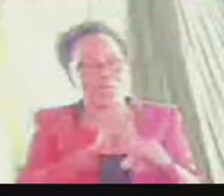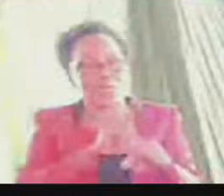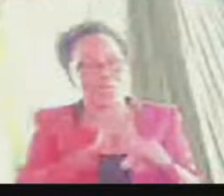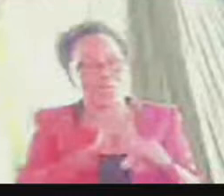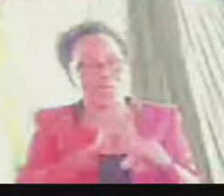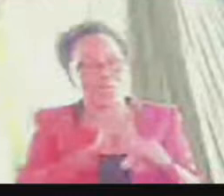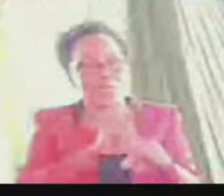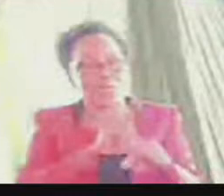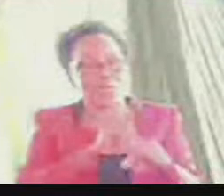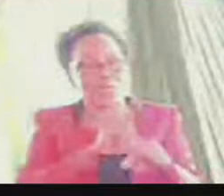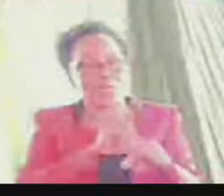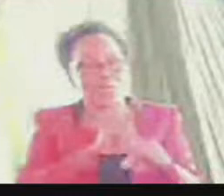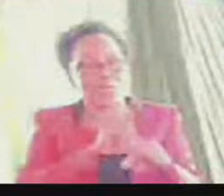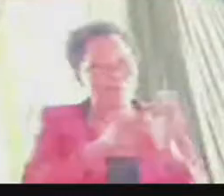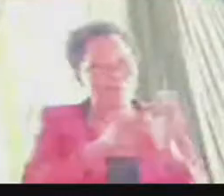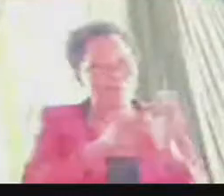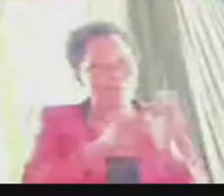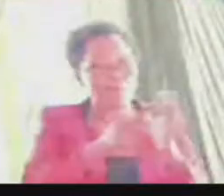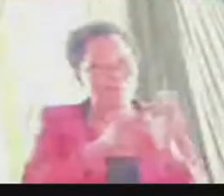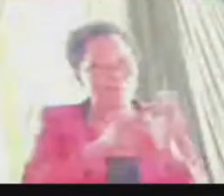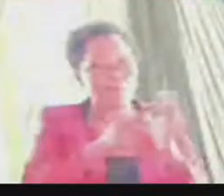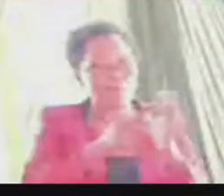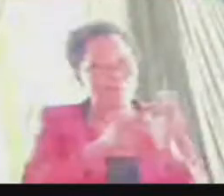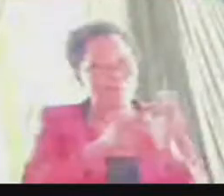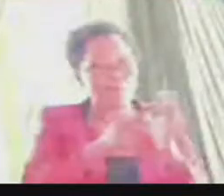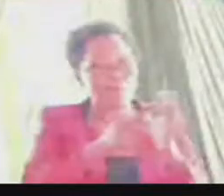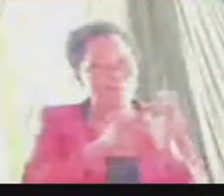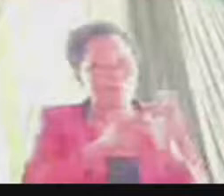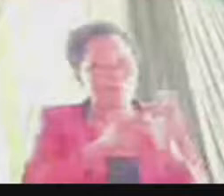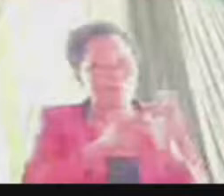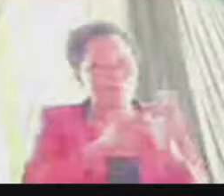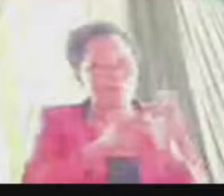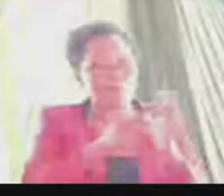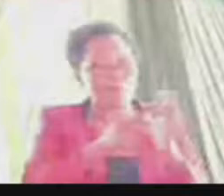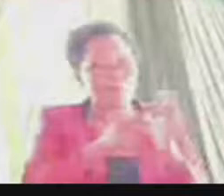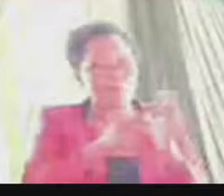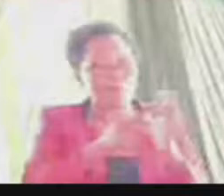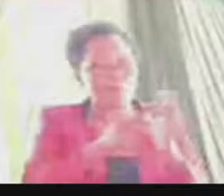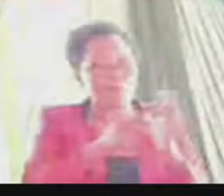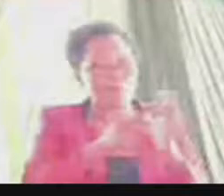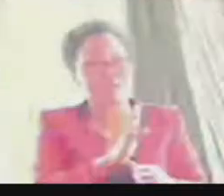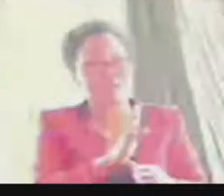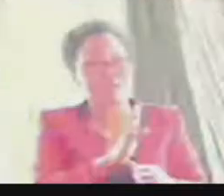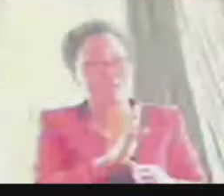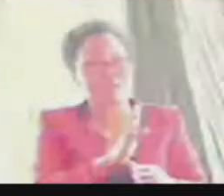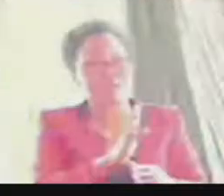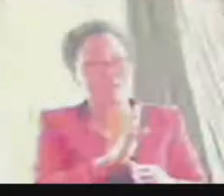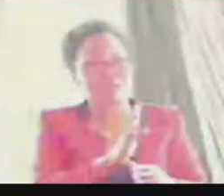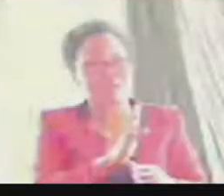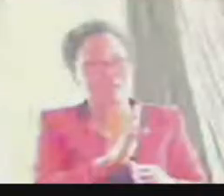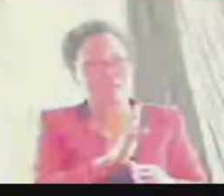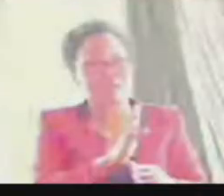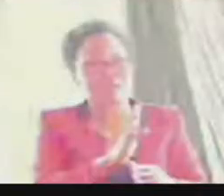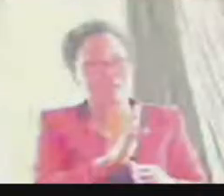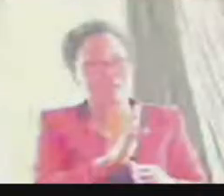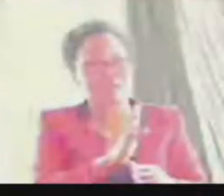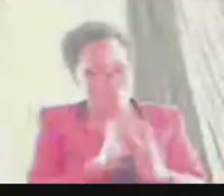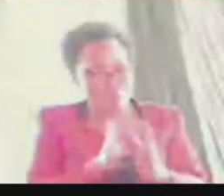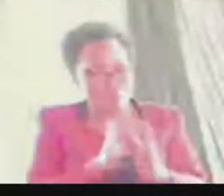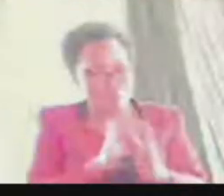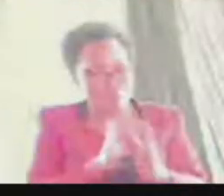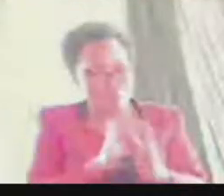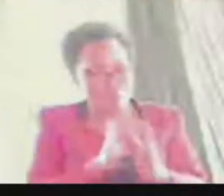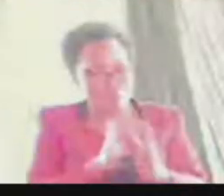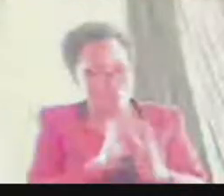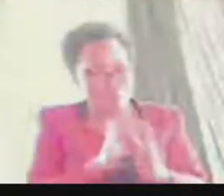automatic picking of that declaration by another superior court, so that it can consistently